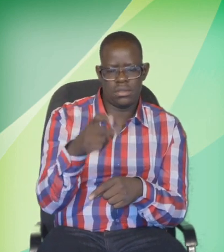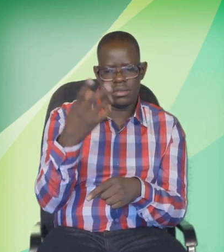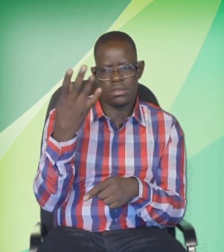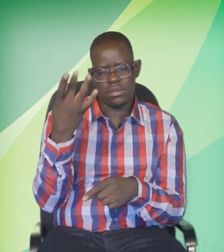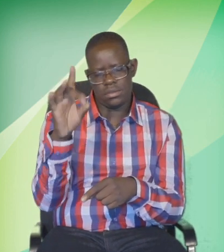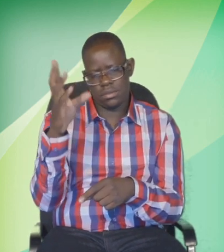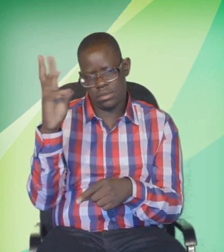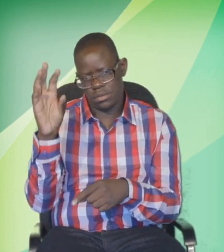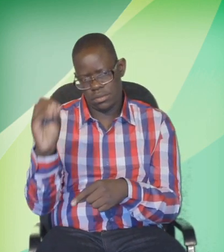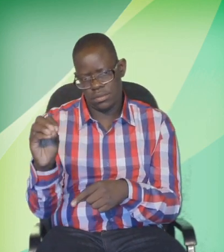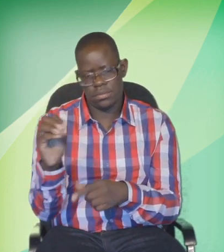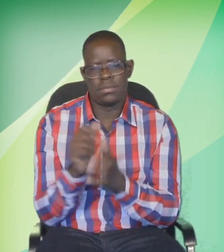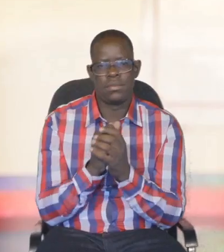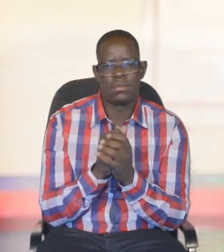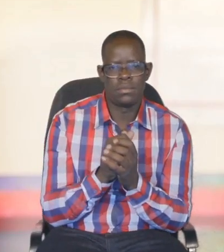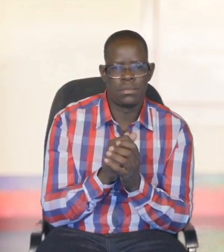3,860.